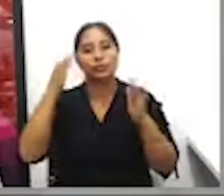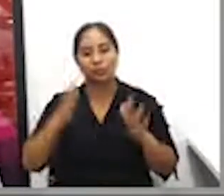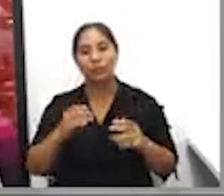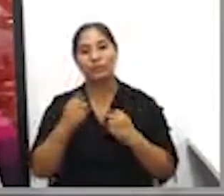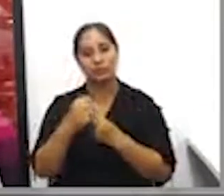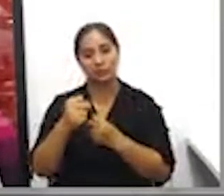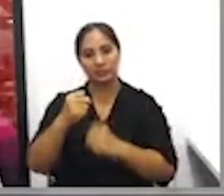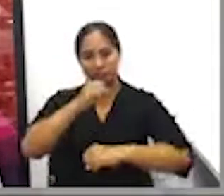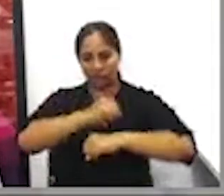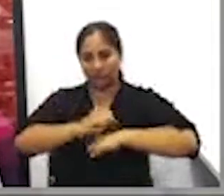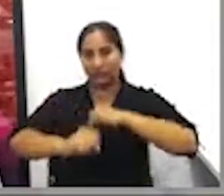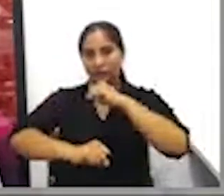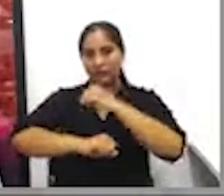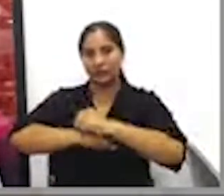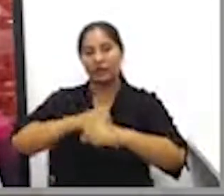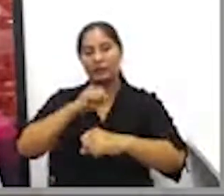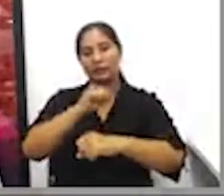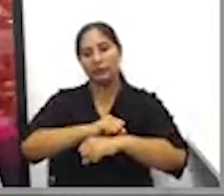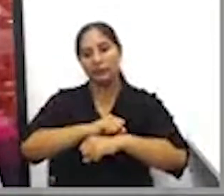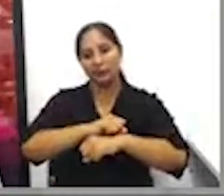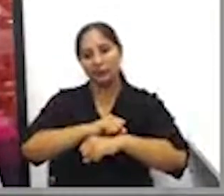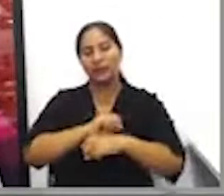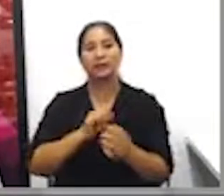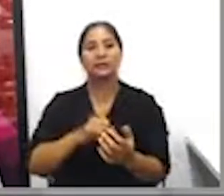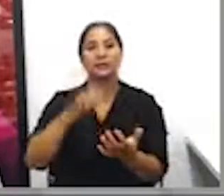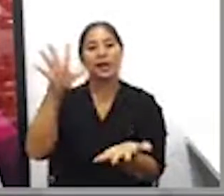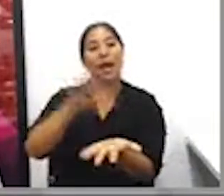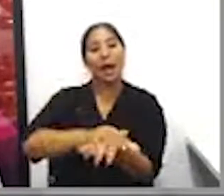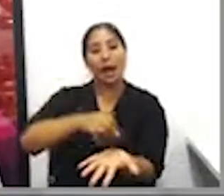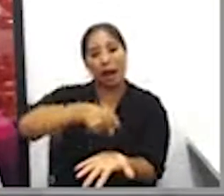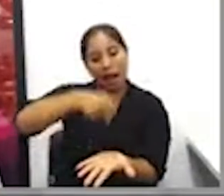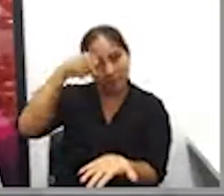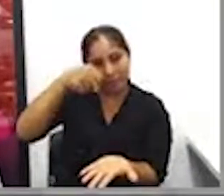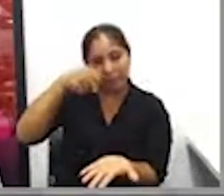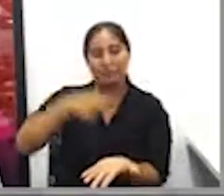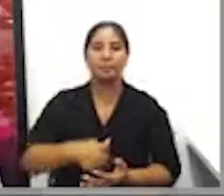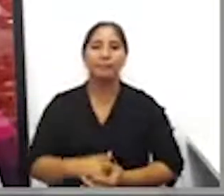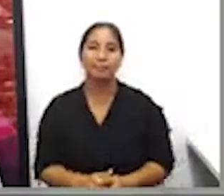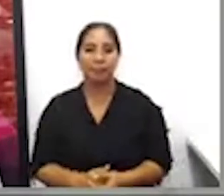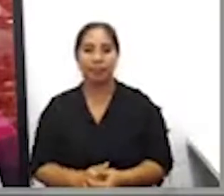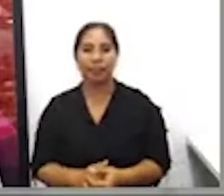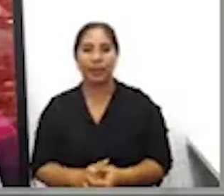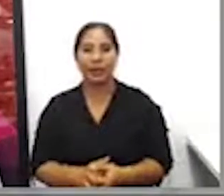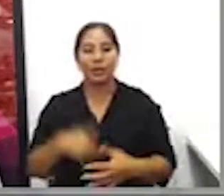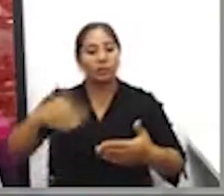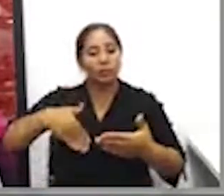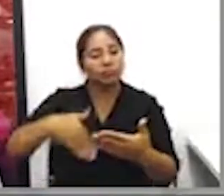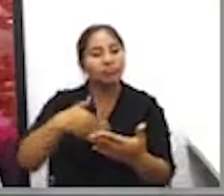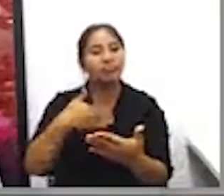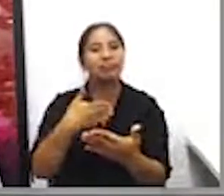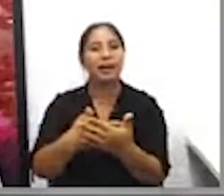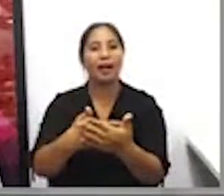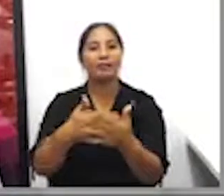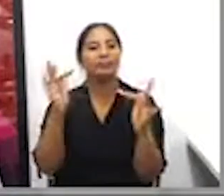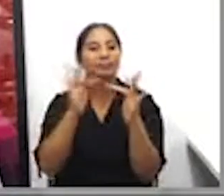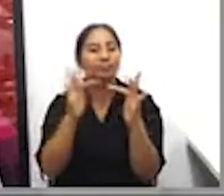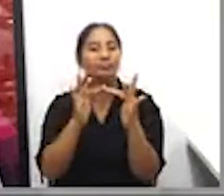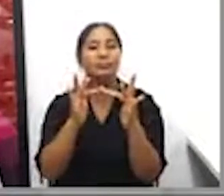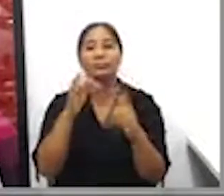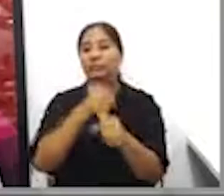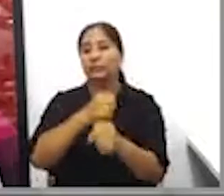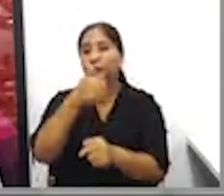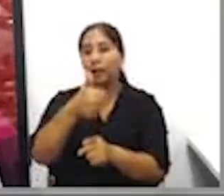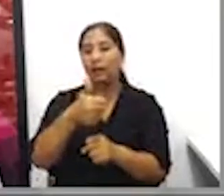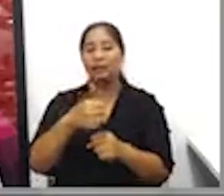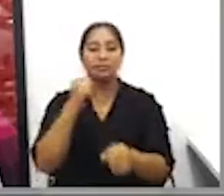apps, create projects online, create new businesses,